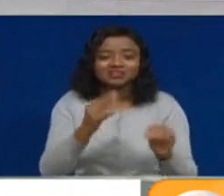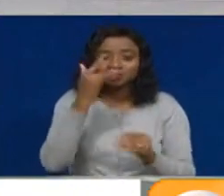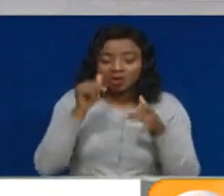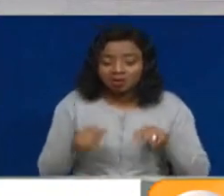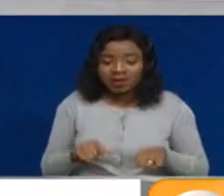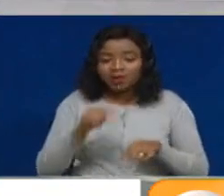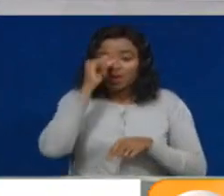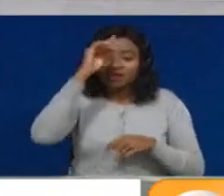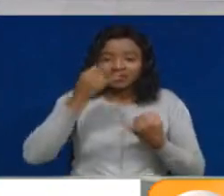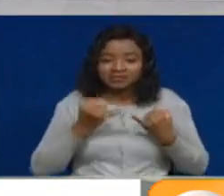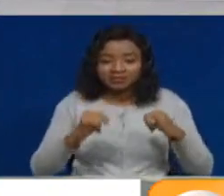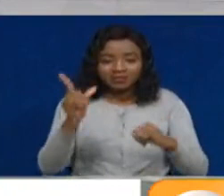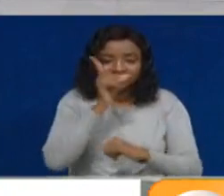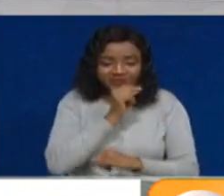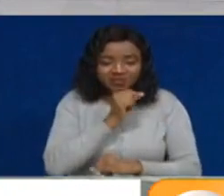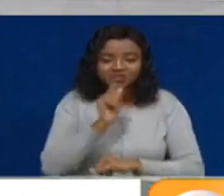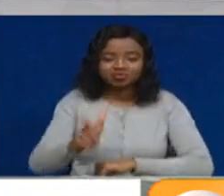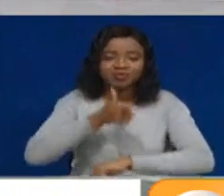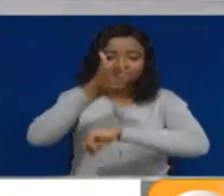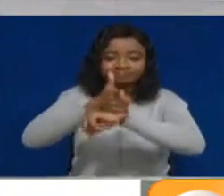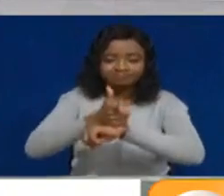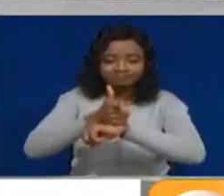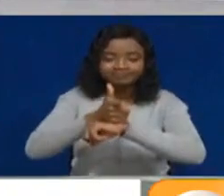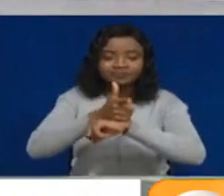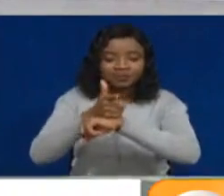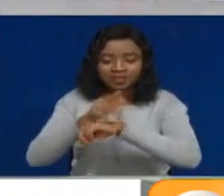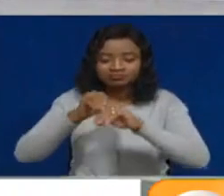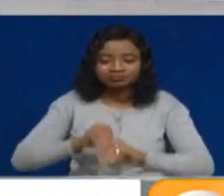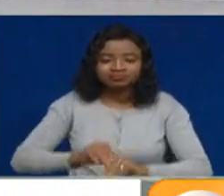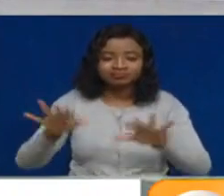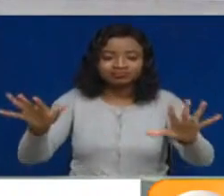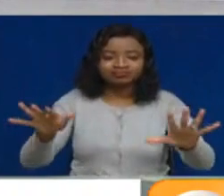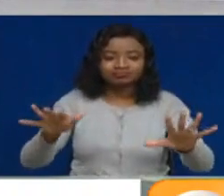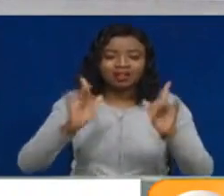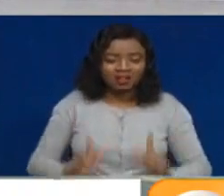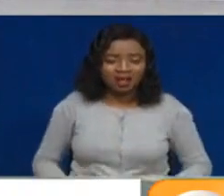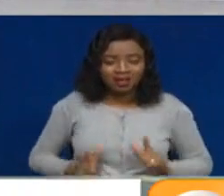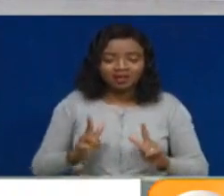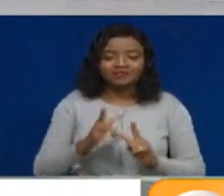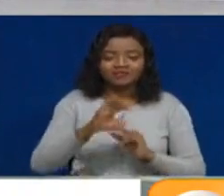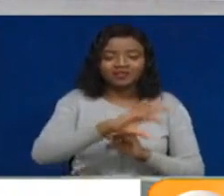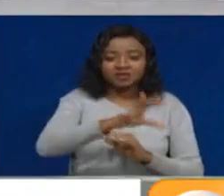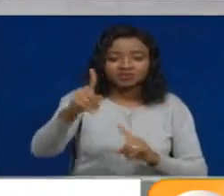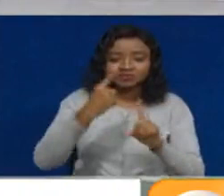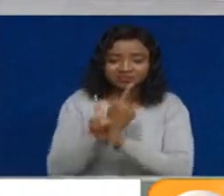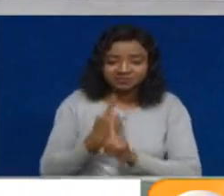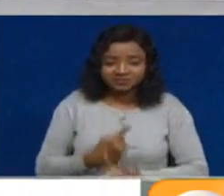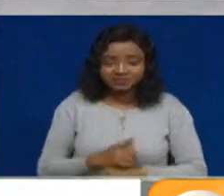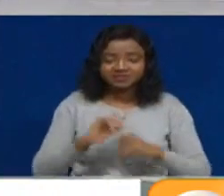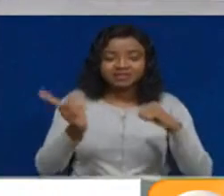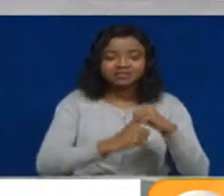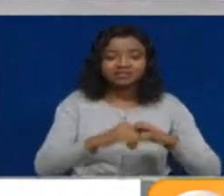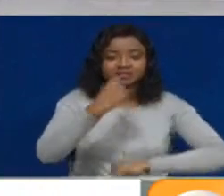first phase of live streaming classes in 12 public schools across the country. The program, which will see students from